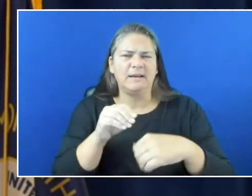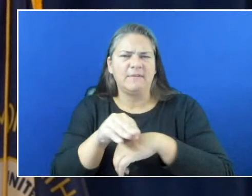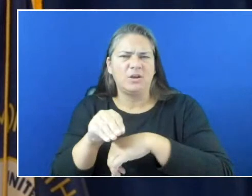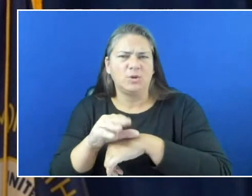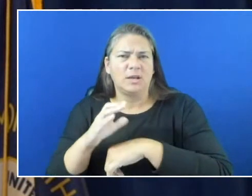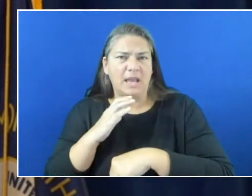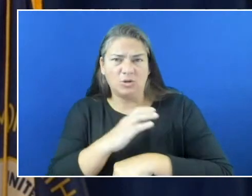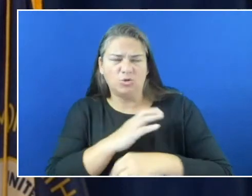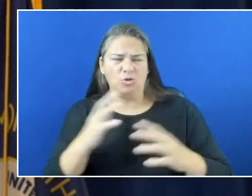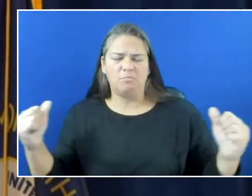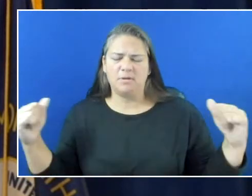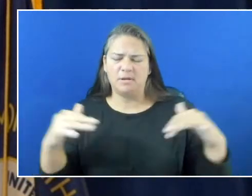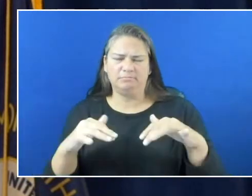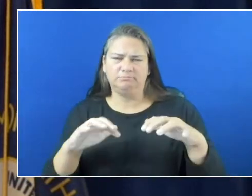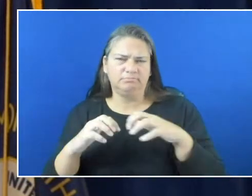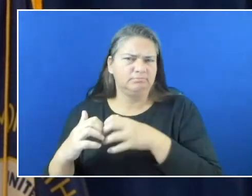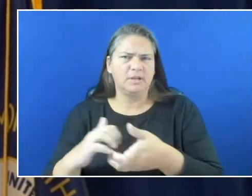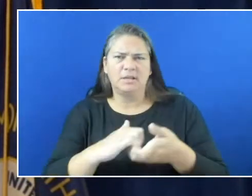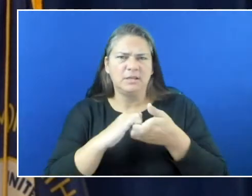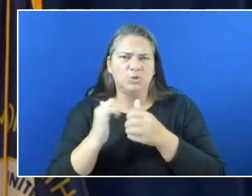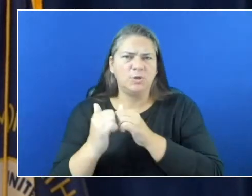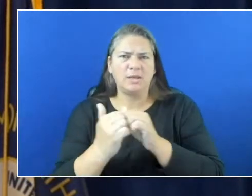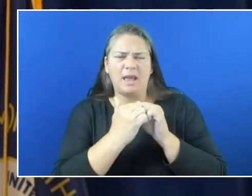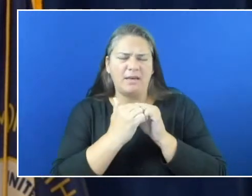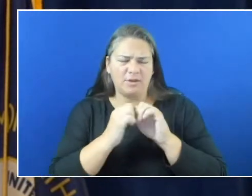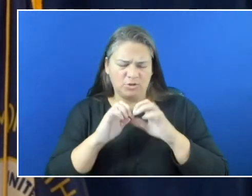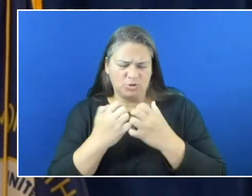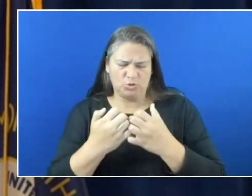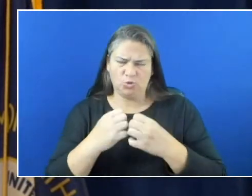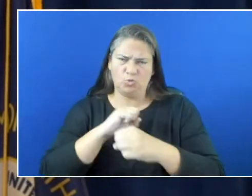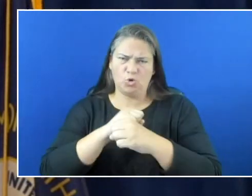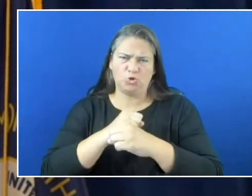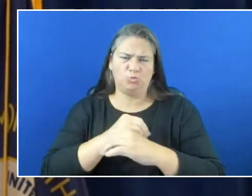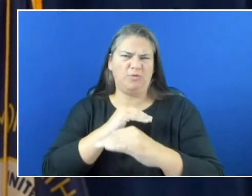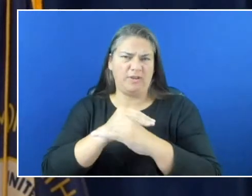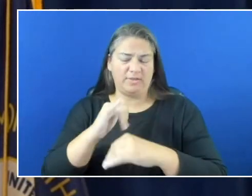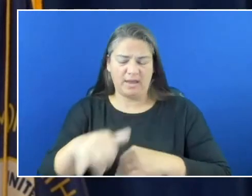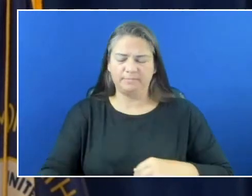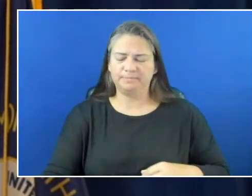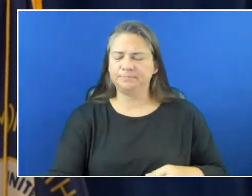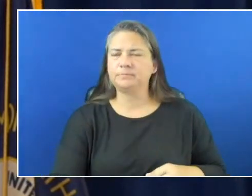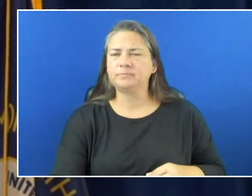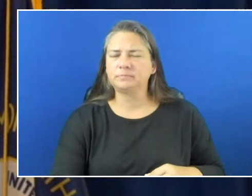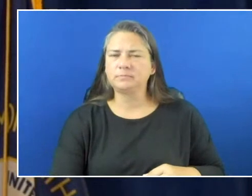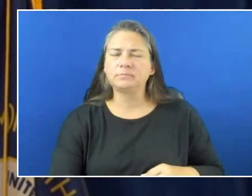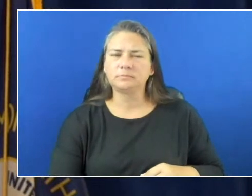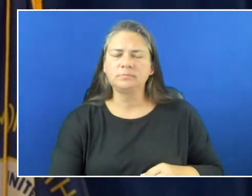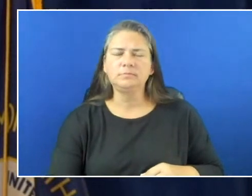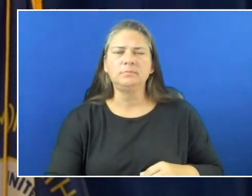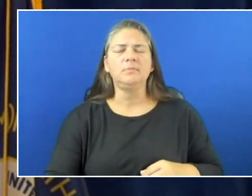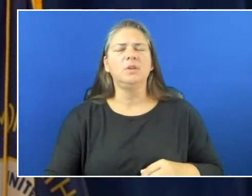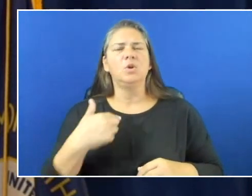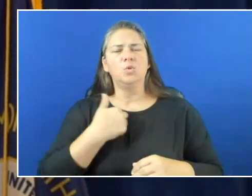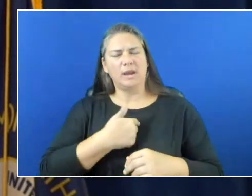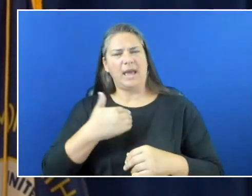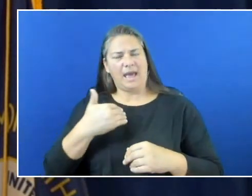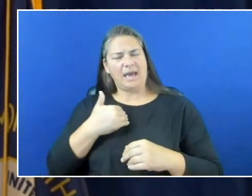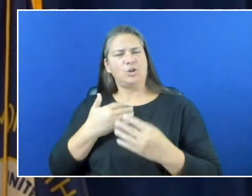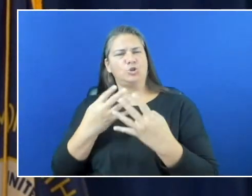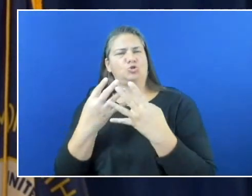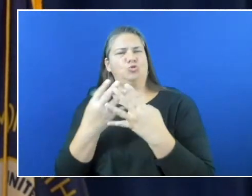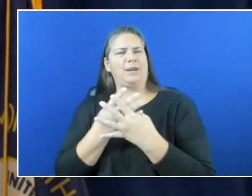and child labor prevention. It helps us work towards launching a human trafficking and child labor screening tool to